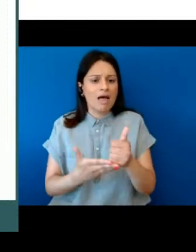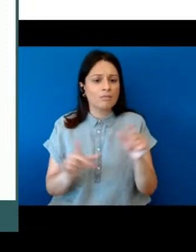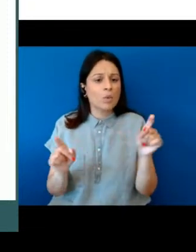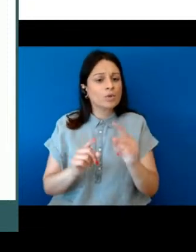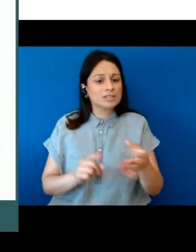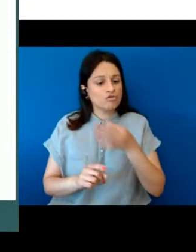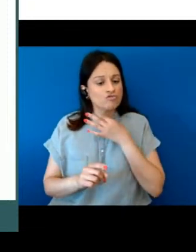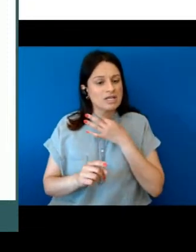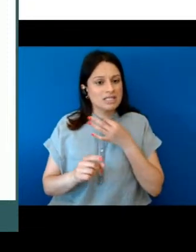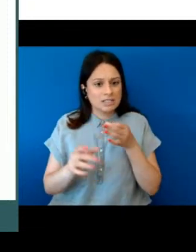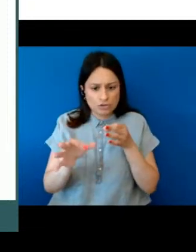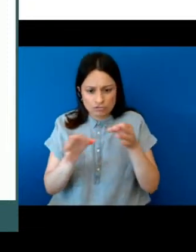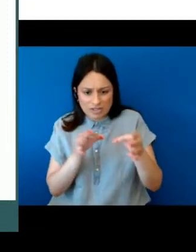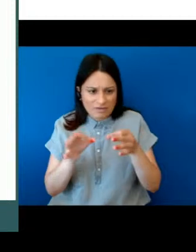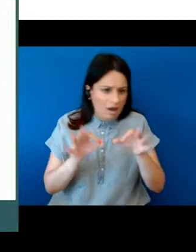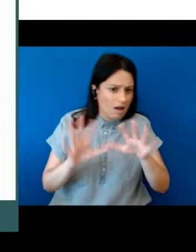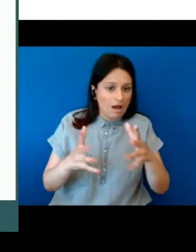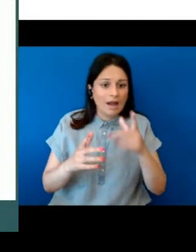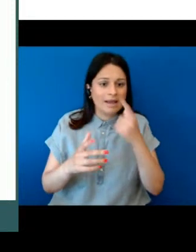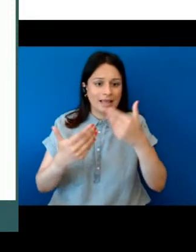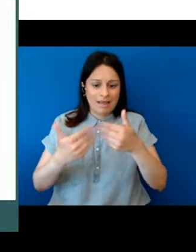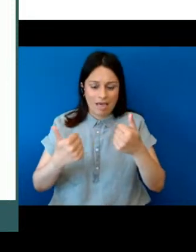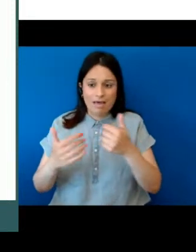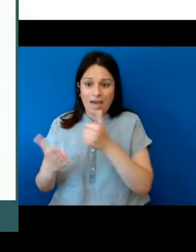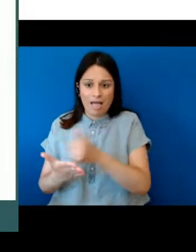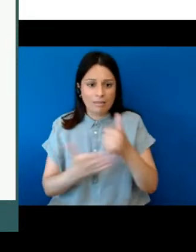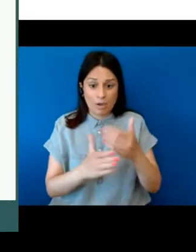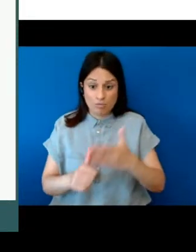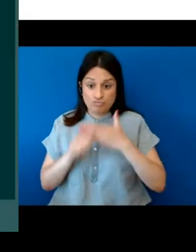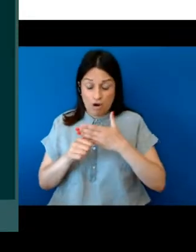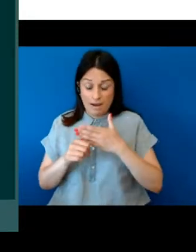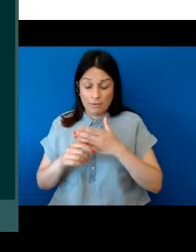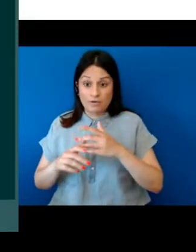help differentiate between primary allergy and cross-reactivity.